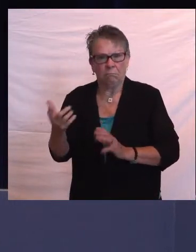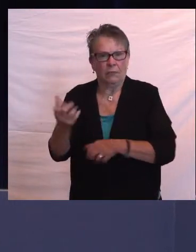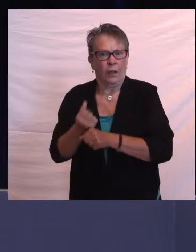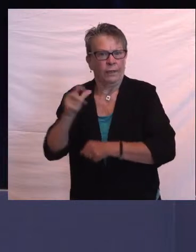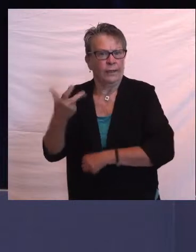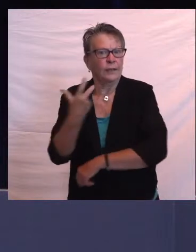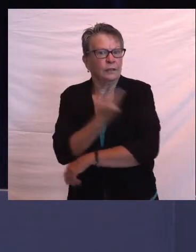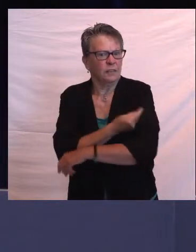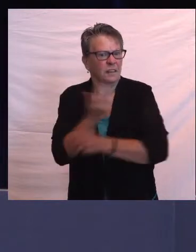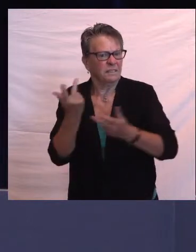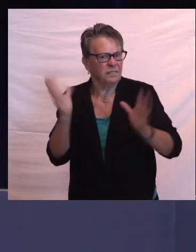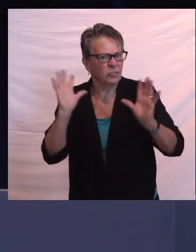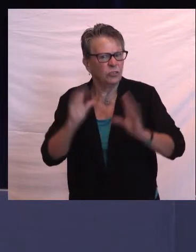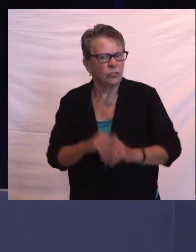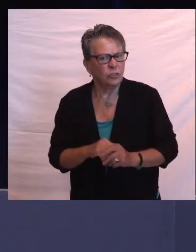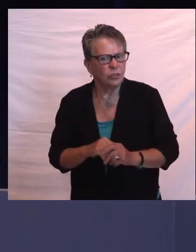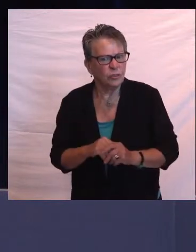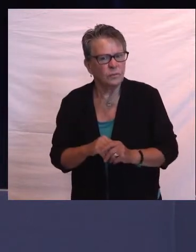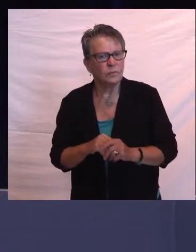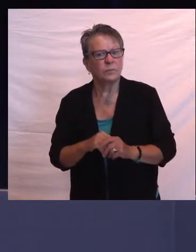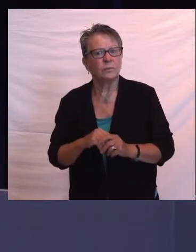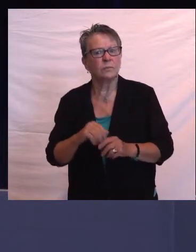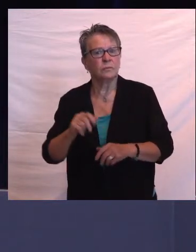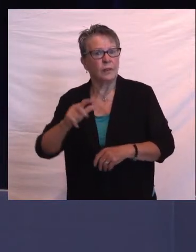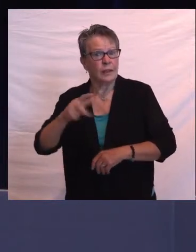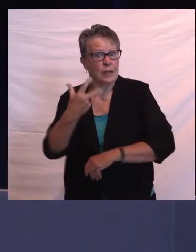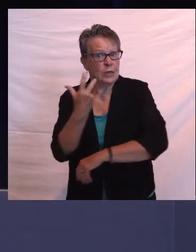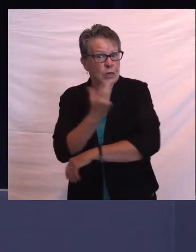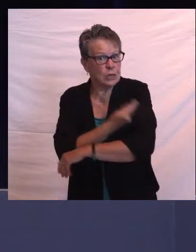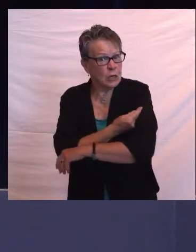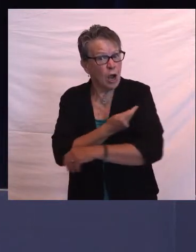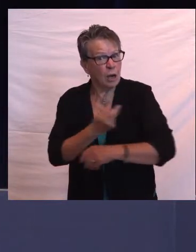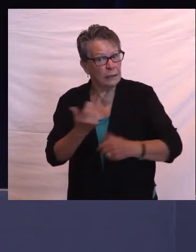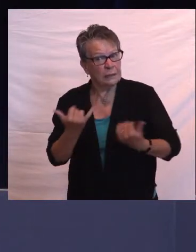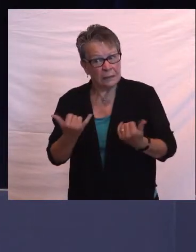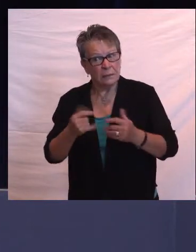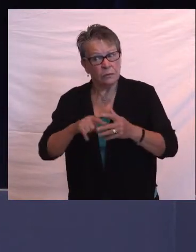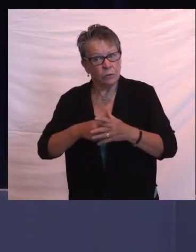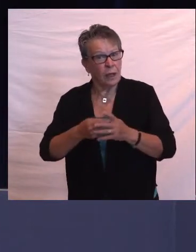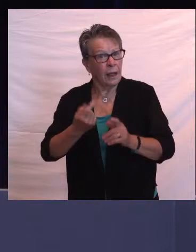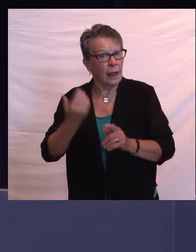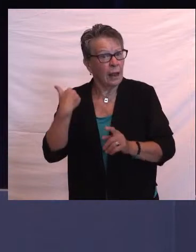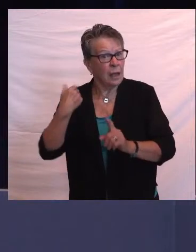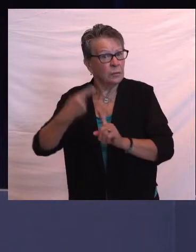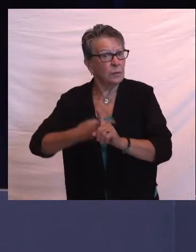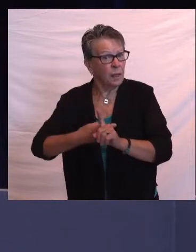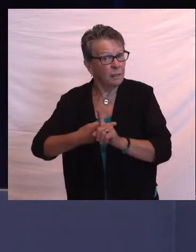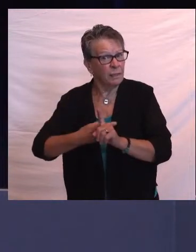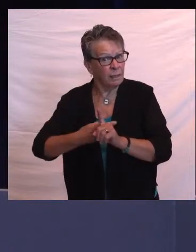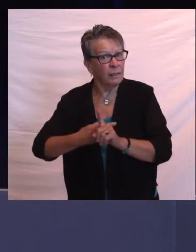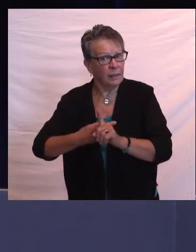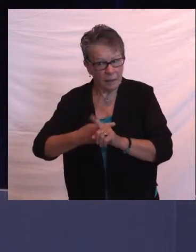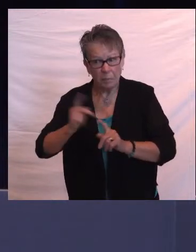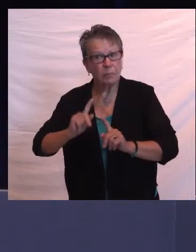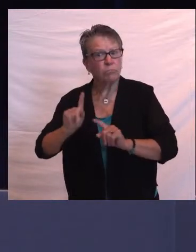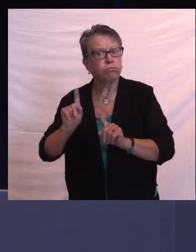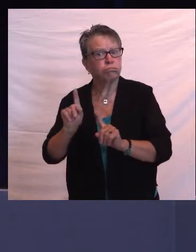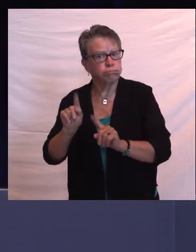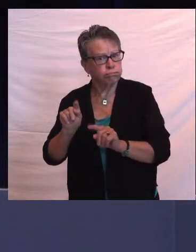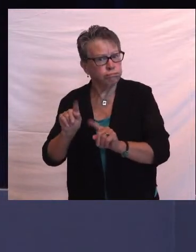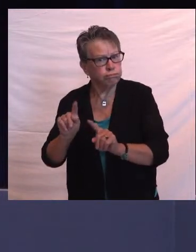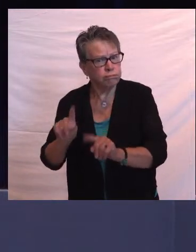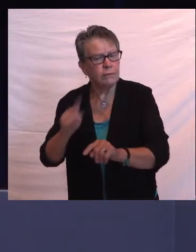for immunocompromised individuals because the 2-dose vaccine may not provide the same level of immunity as it does